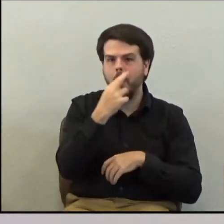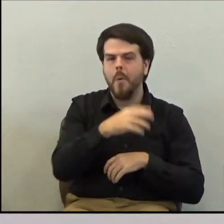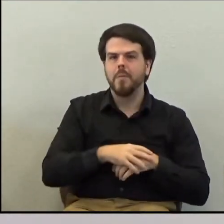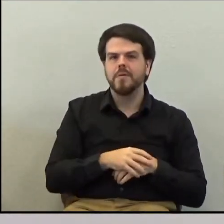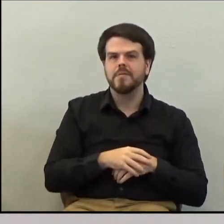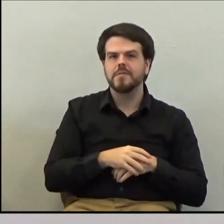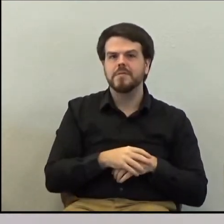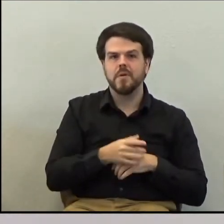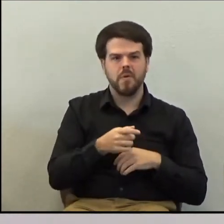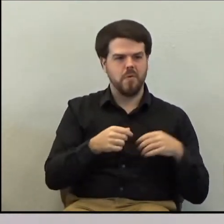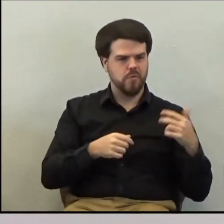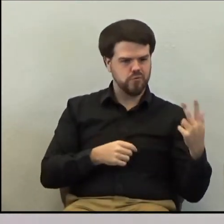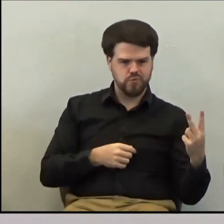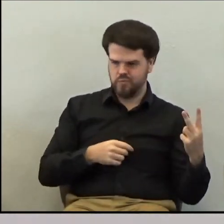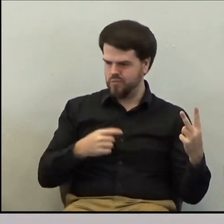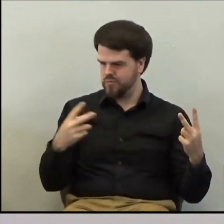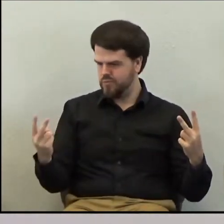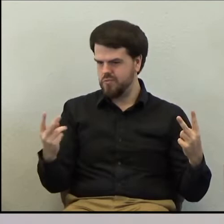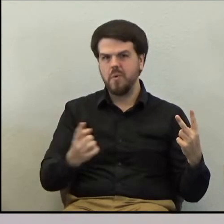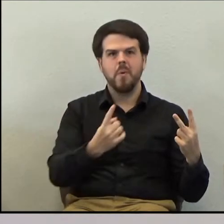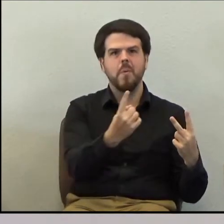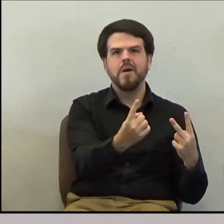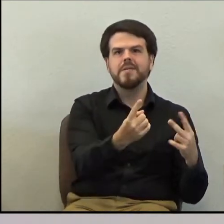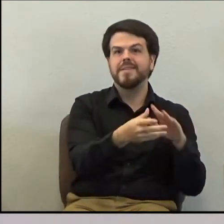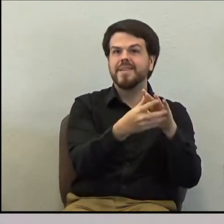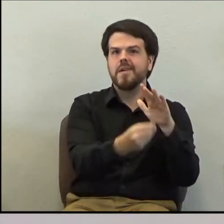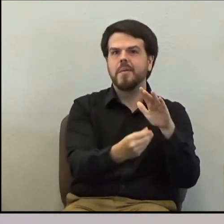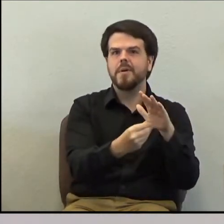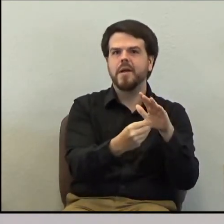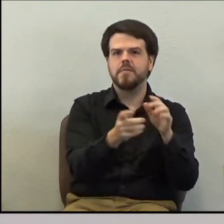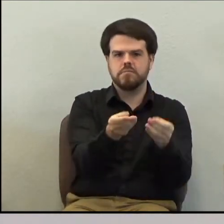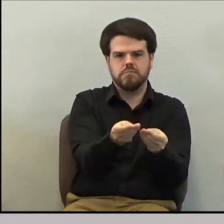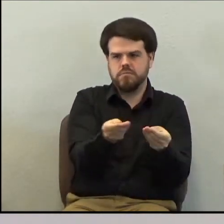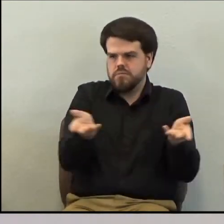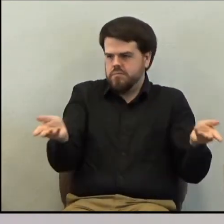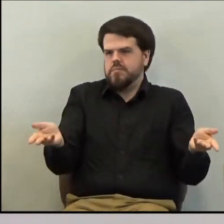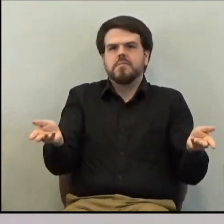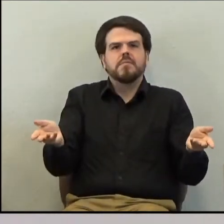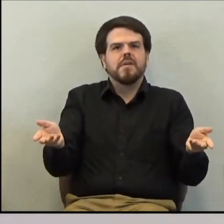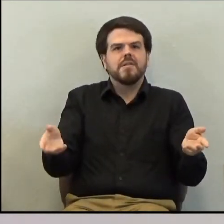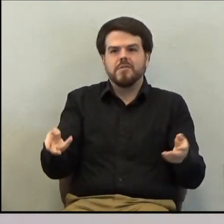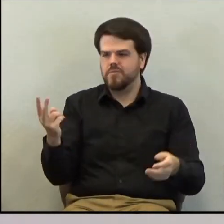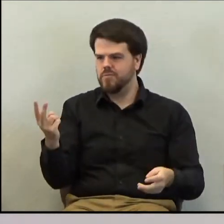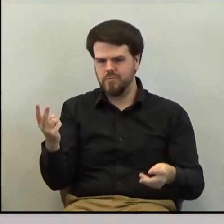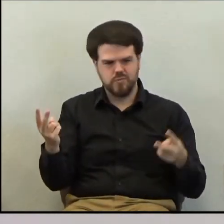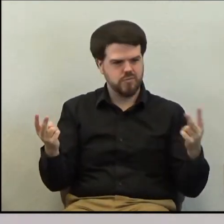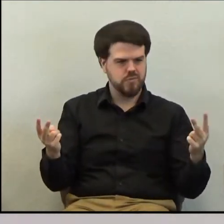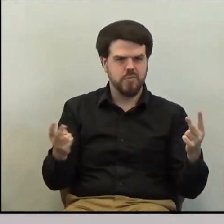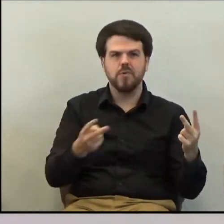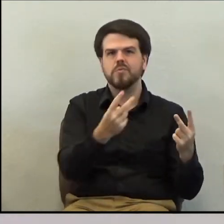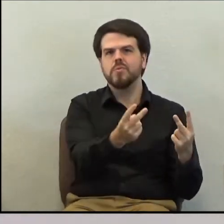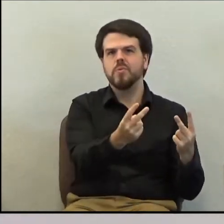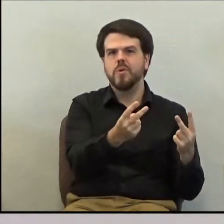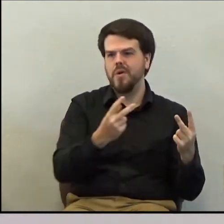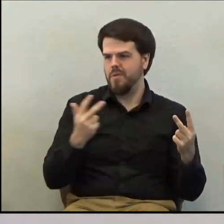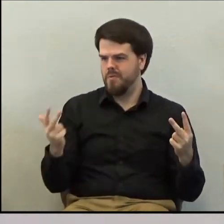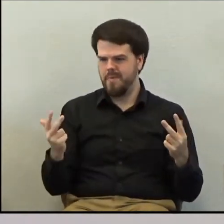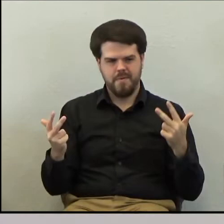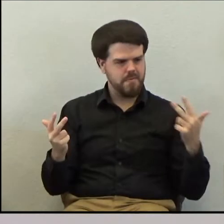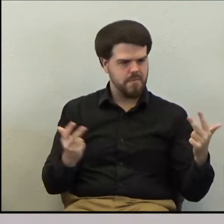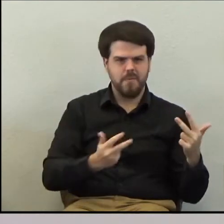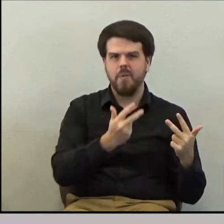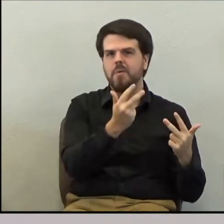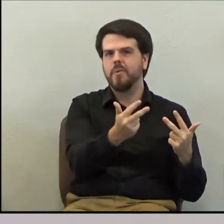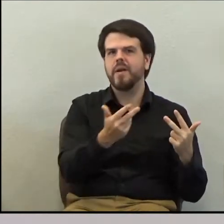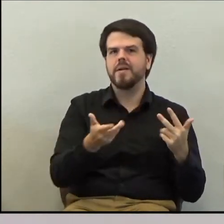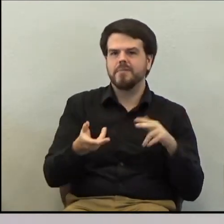other churches. And those churches copied their letters and sent them to Rome. And so the New Testament starts growing. All the